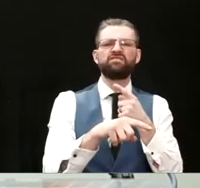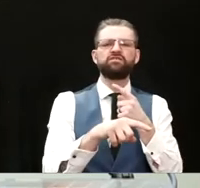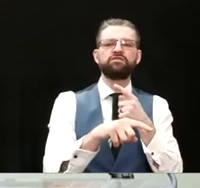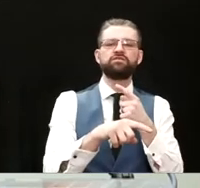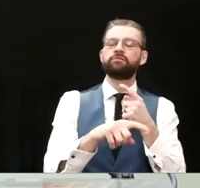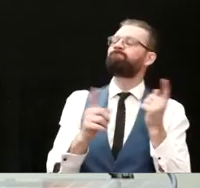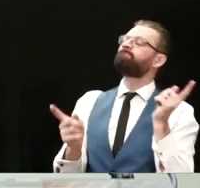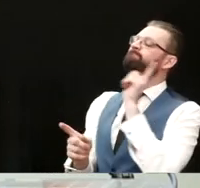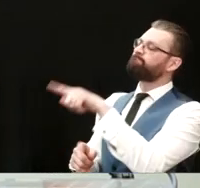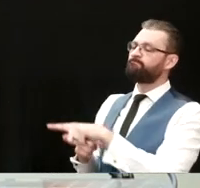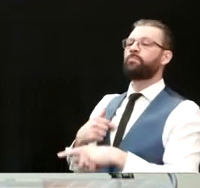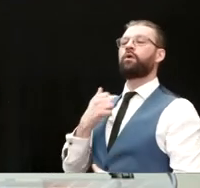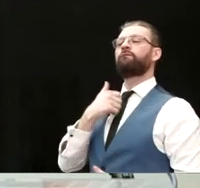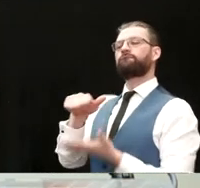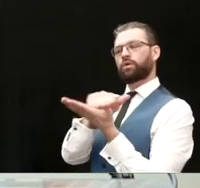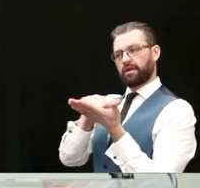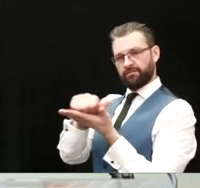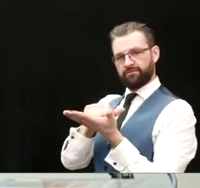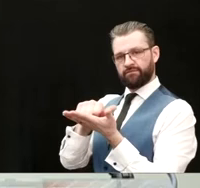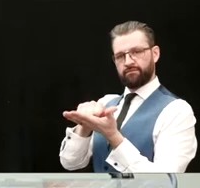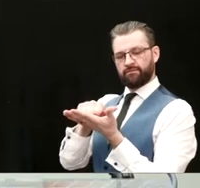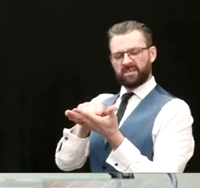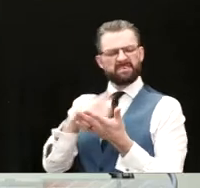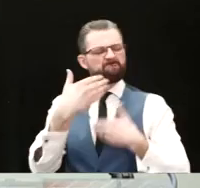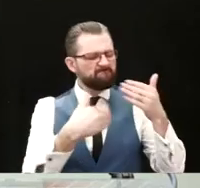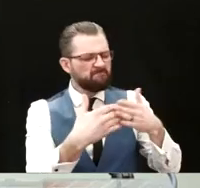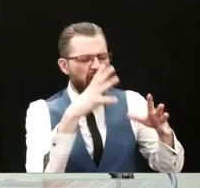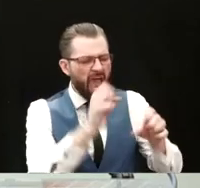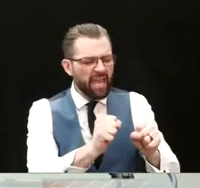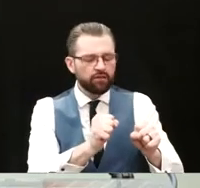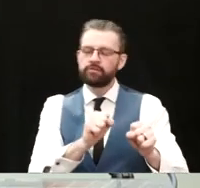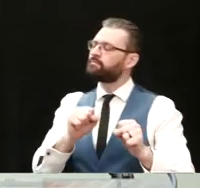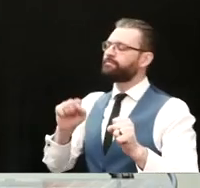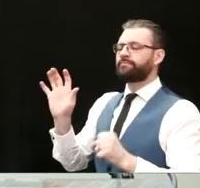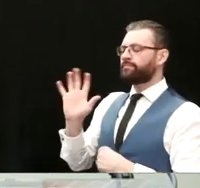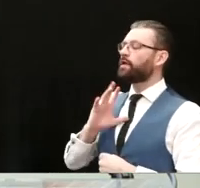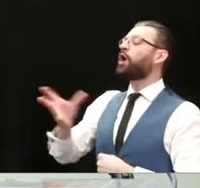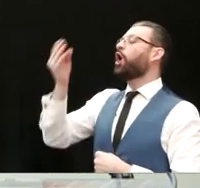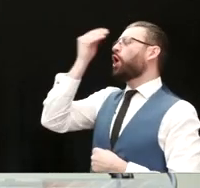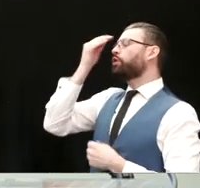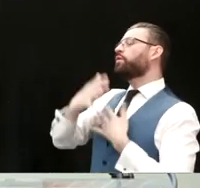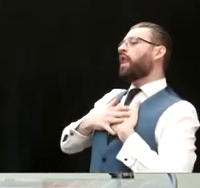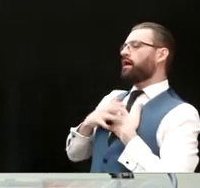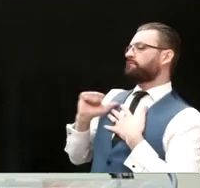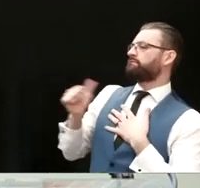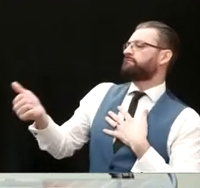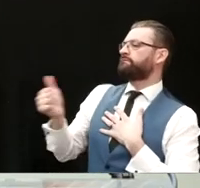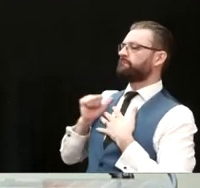other forgiveness. Instead of continuing hatred, we have learned to love our neighbor as